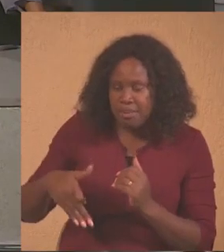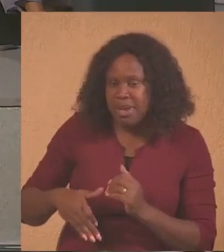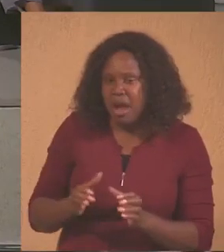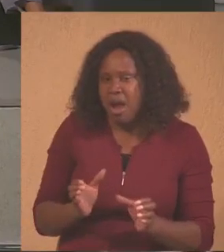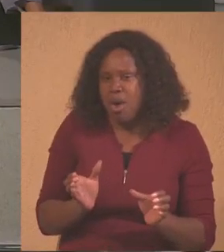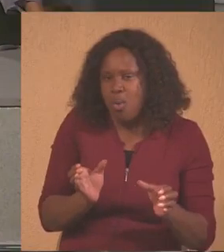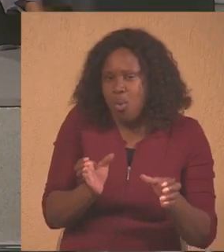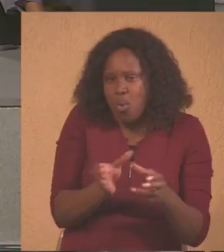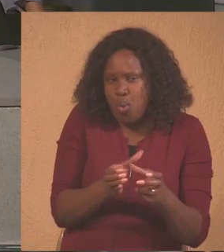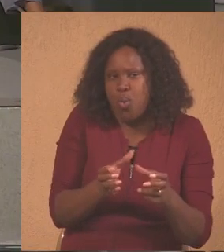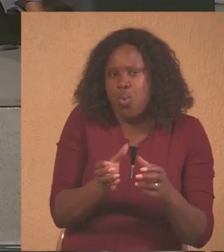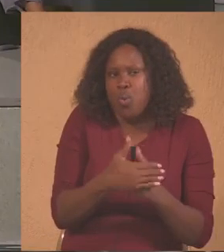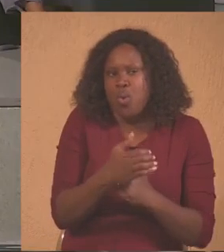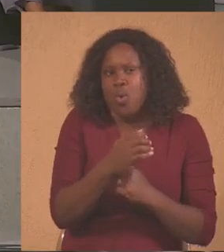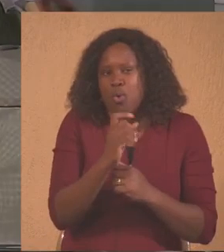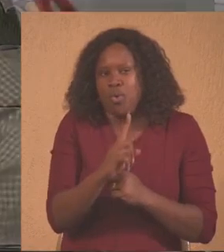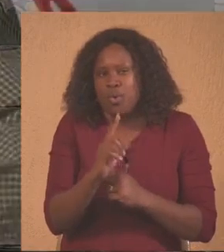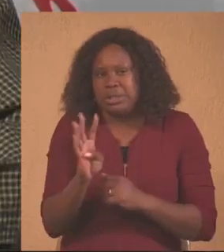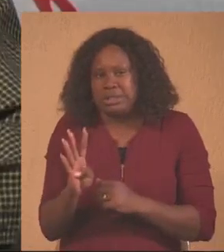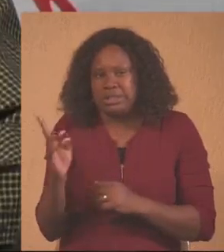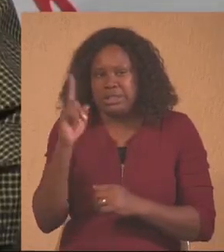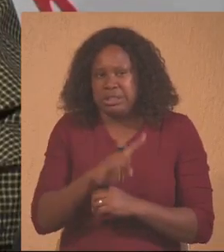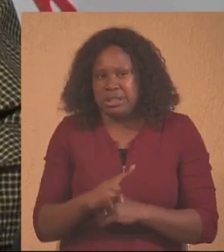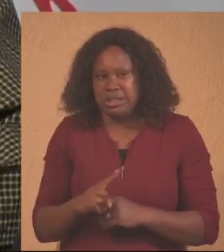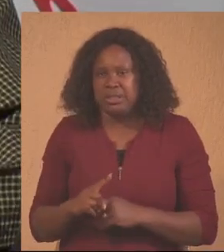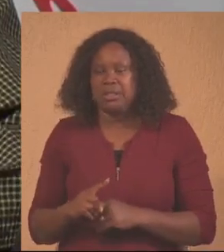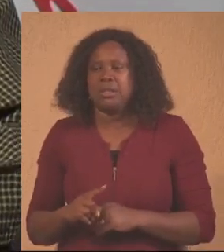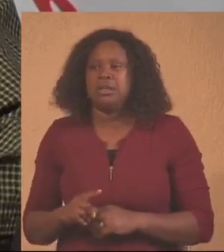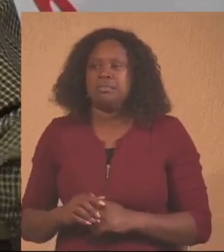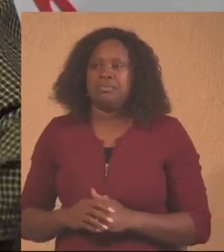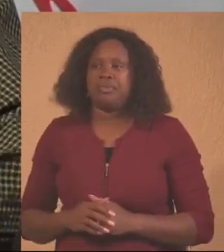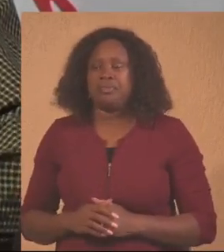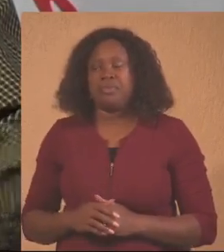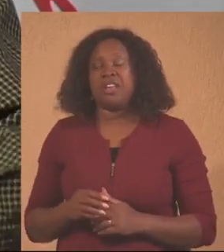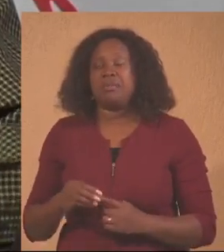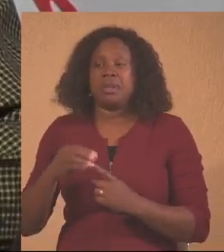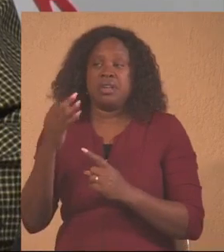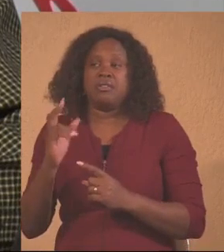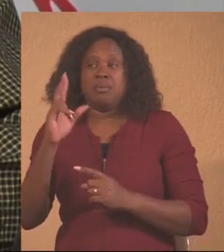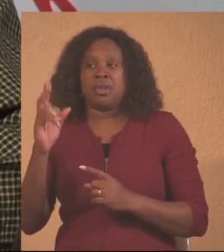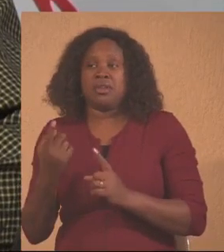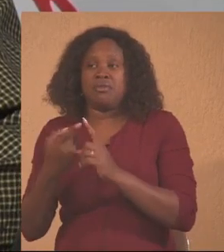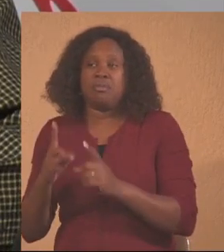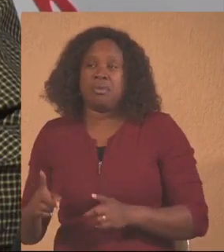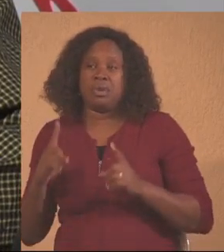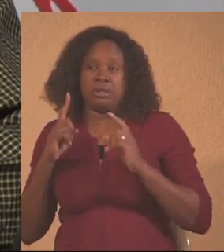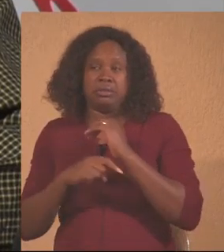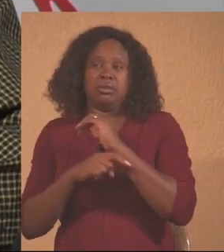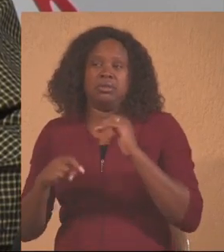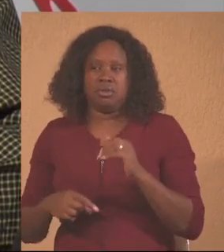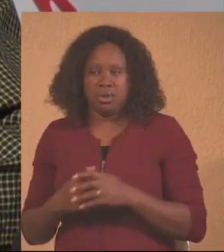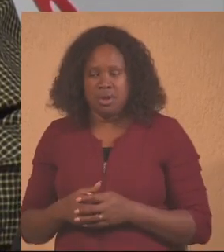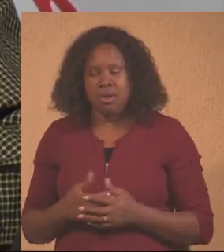days. As they are assumed to be coming from risk countries. And it could be Namibian,